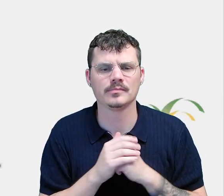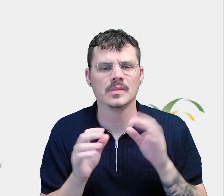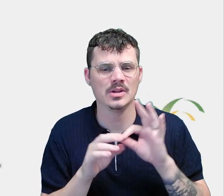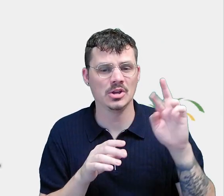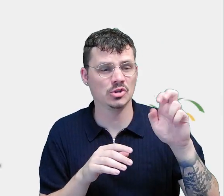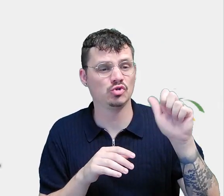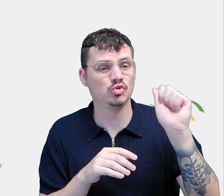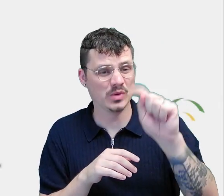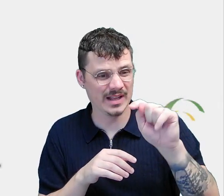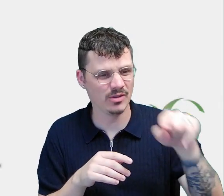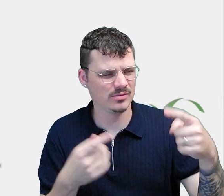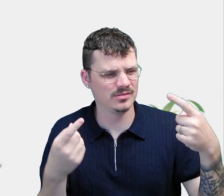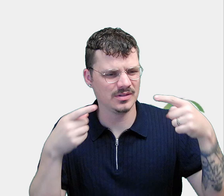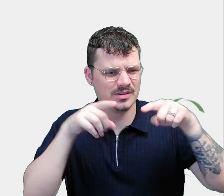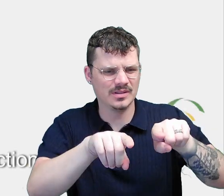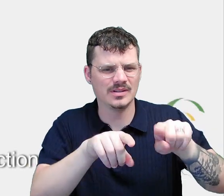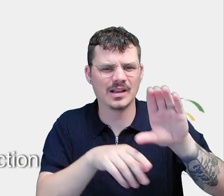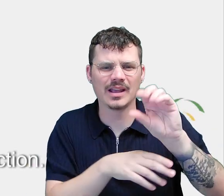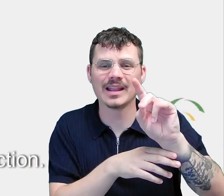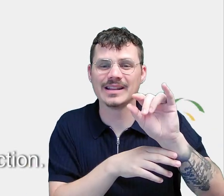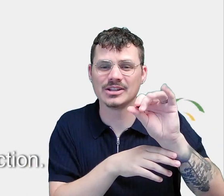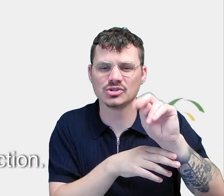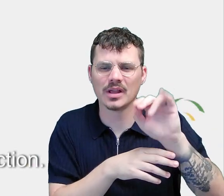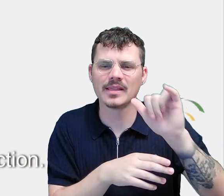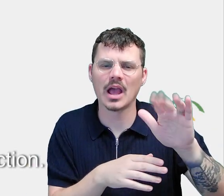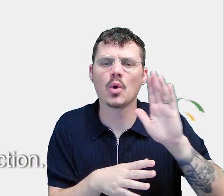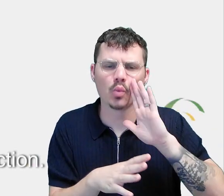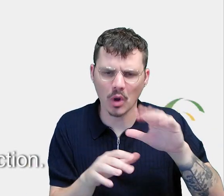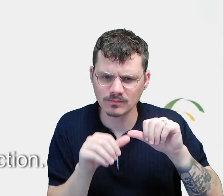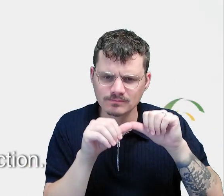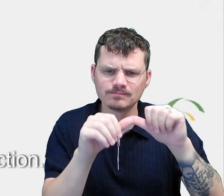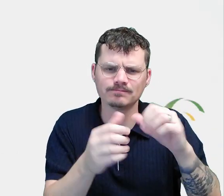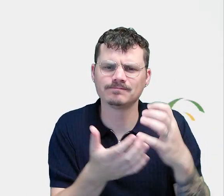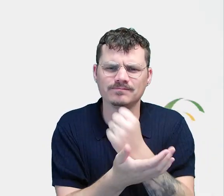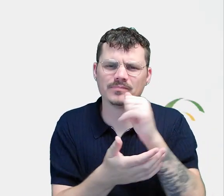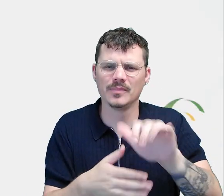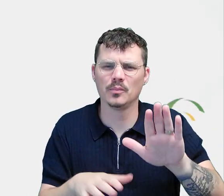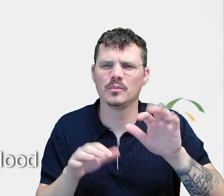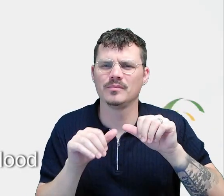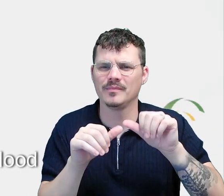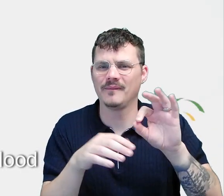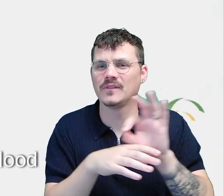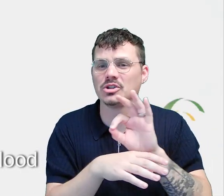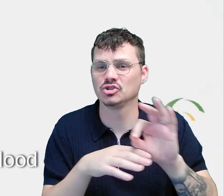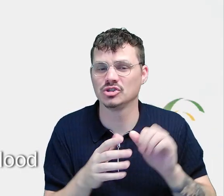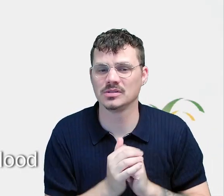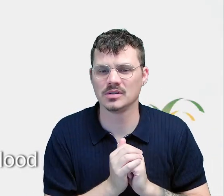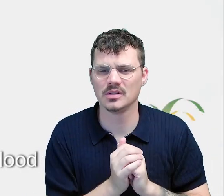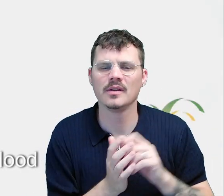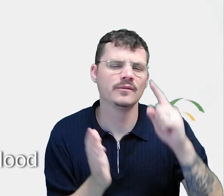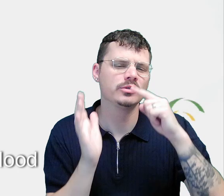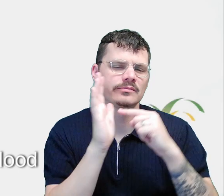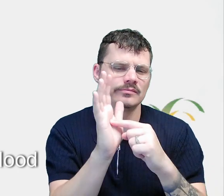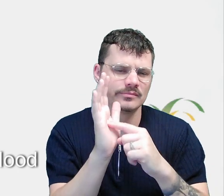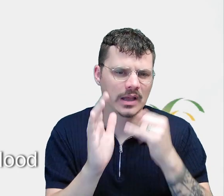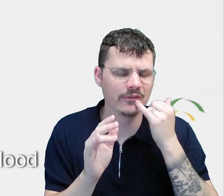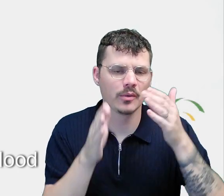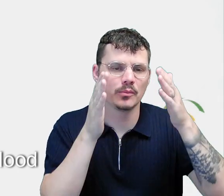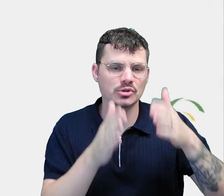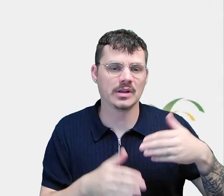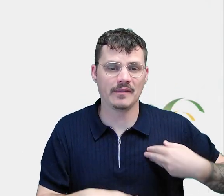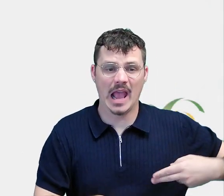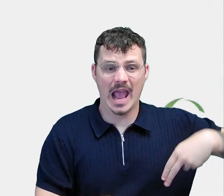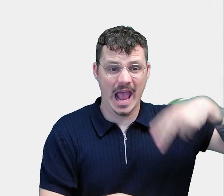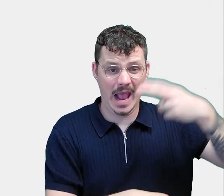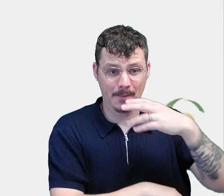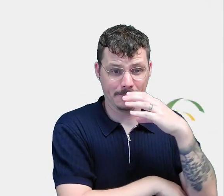Treat the co-occurring conditions in a way that preserves remaining function. For example, if the person has high